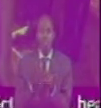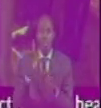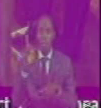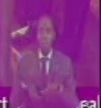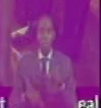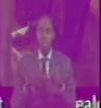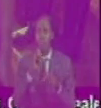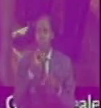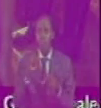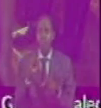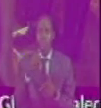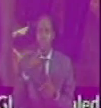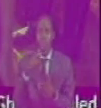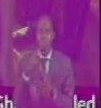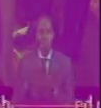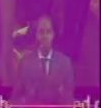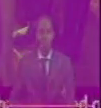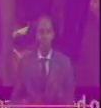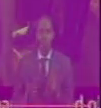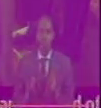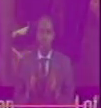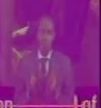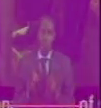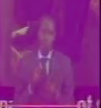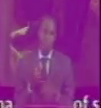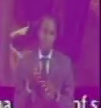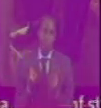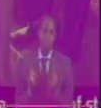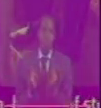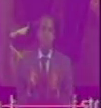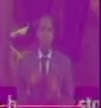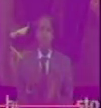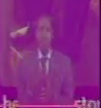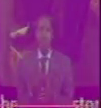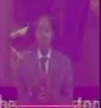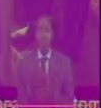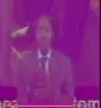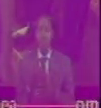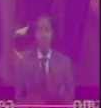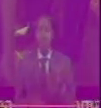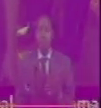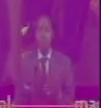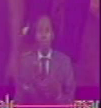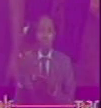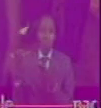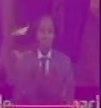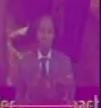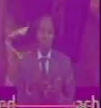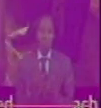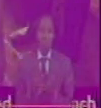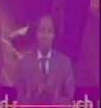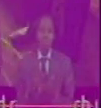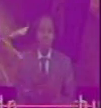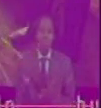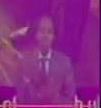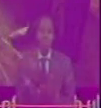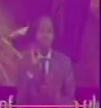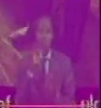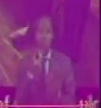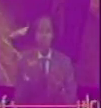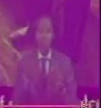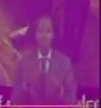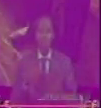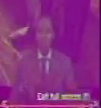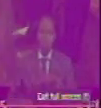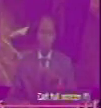the Lord. Doctors could not even diagnose. Praise the Lord. Progressive weakness of his muscles, the muscles of the